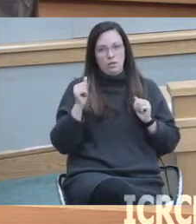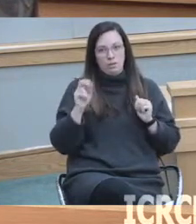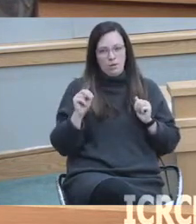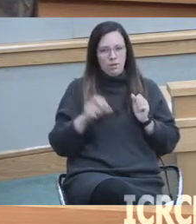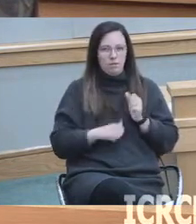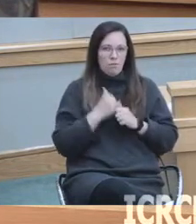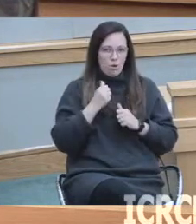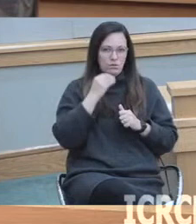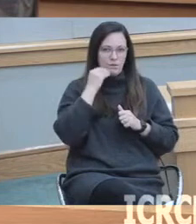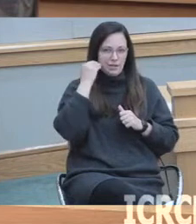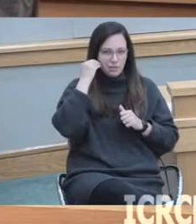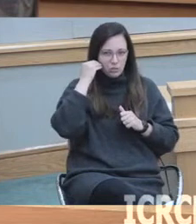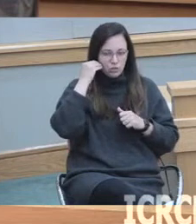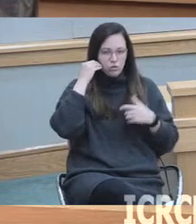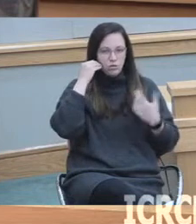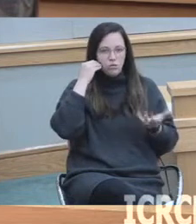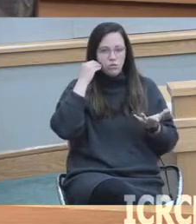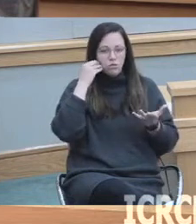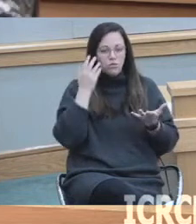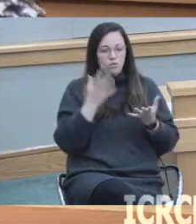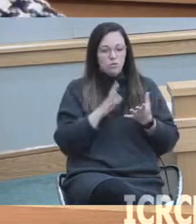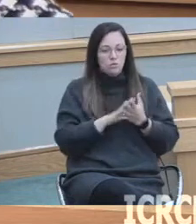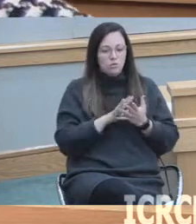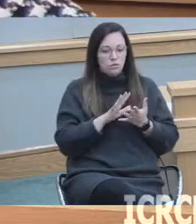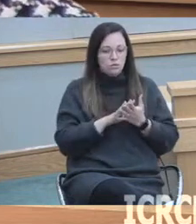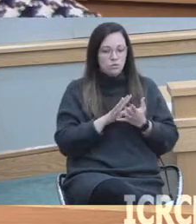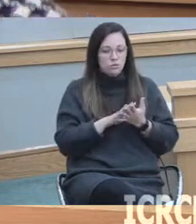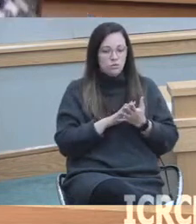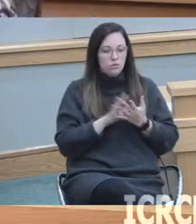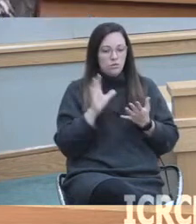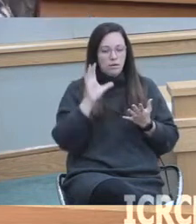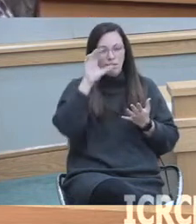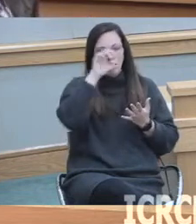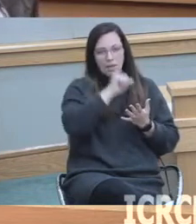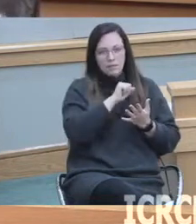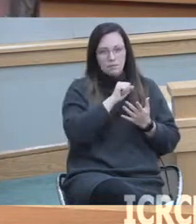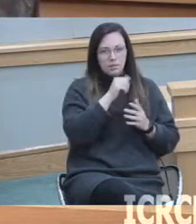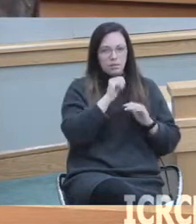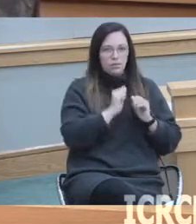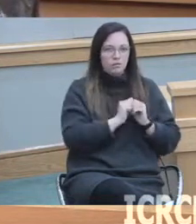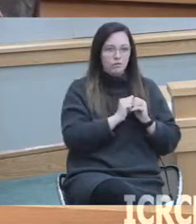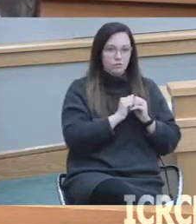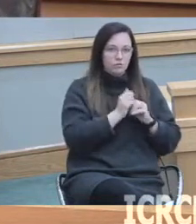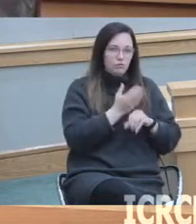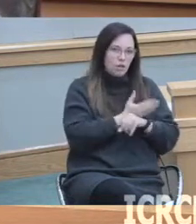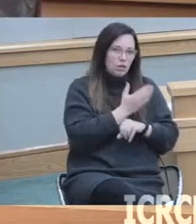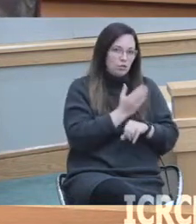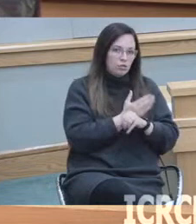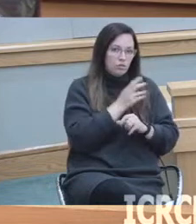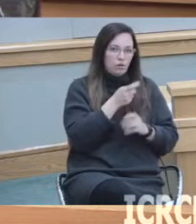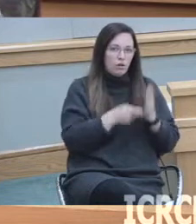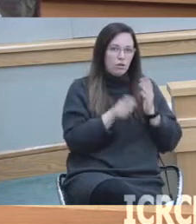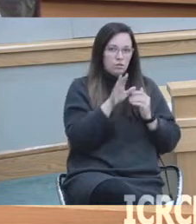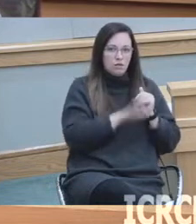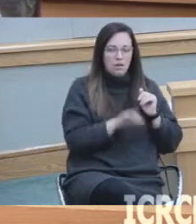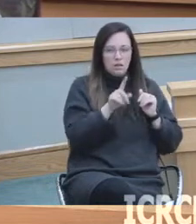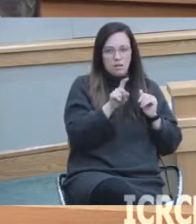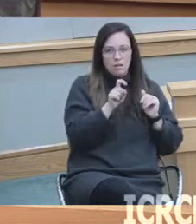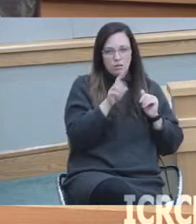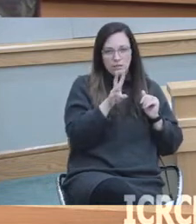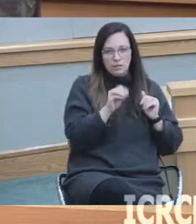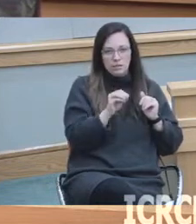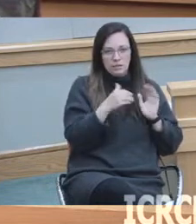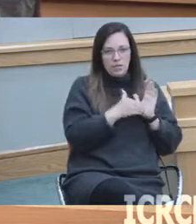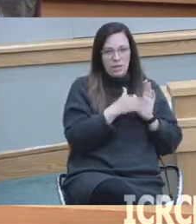mostly residential, and estimated construction costs are around $160,000 for